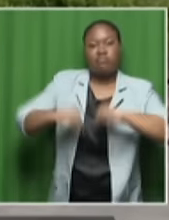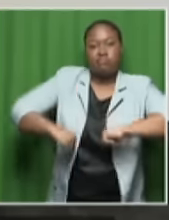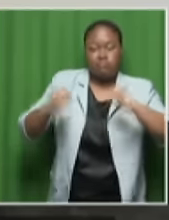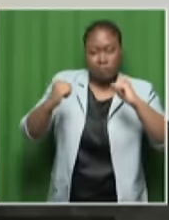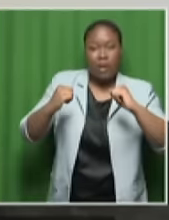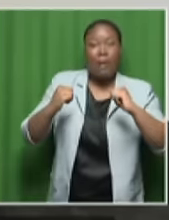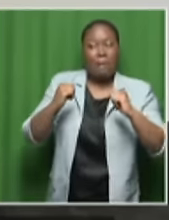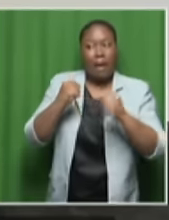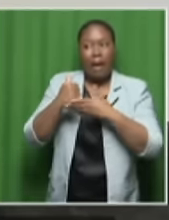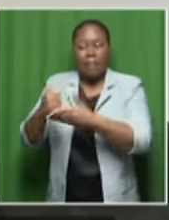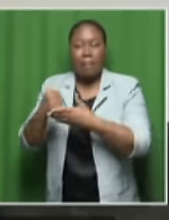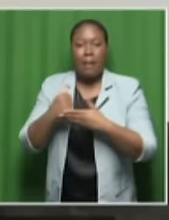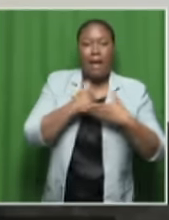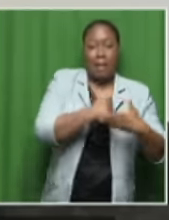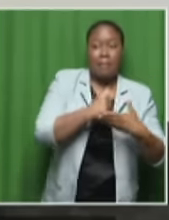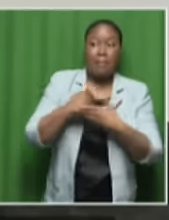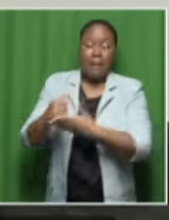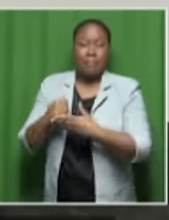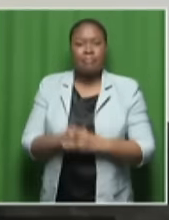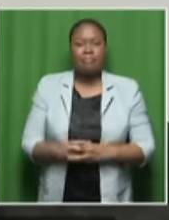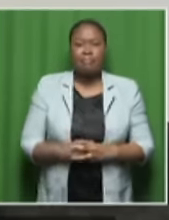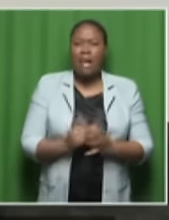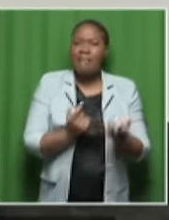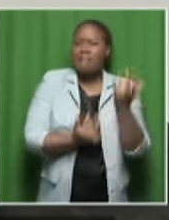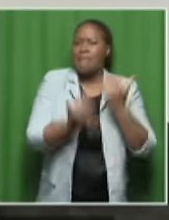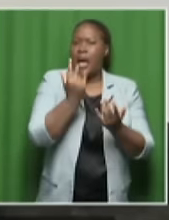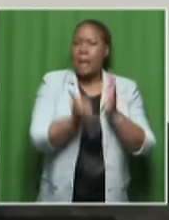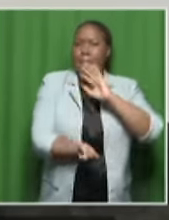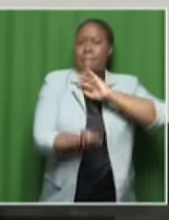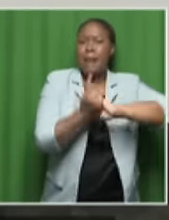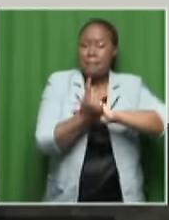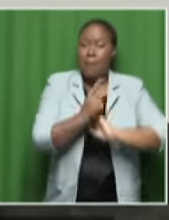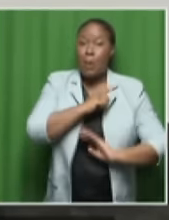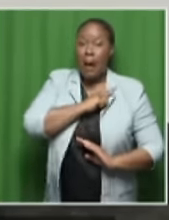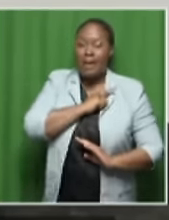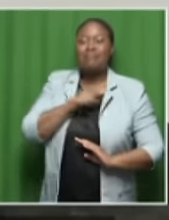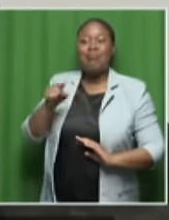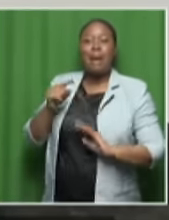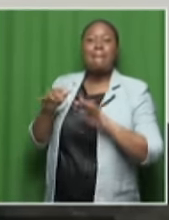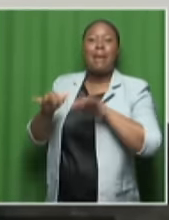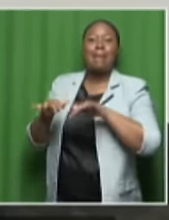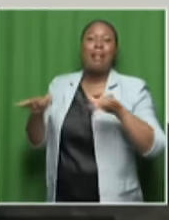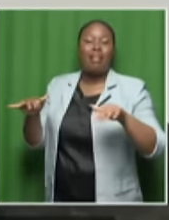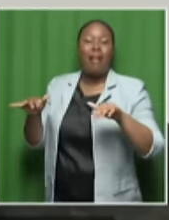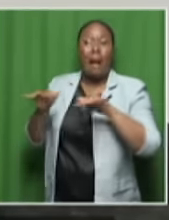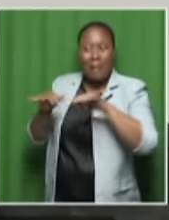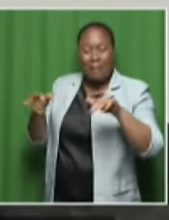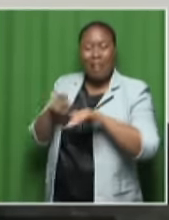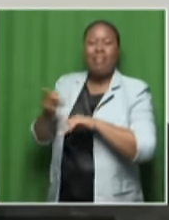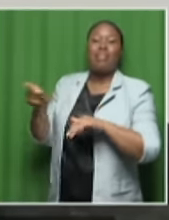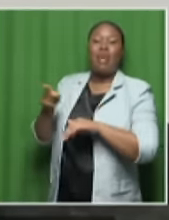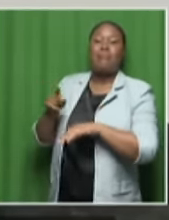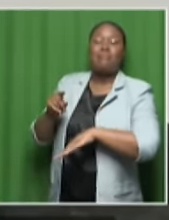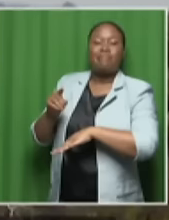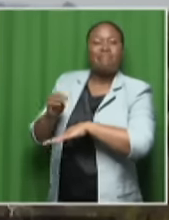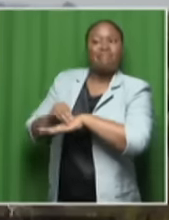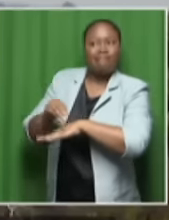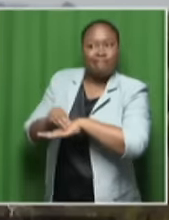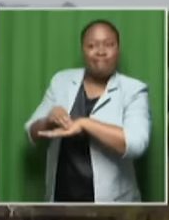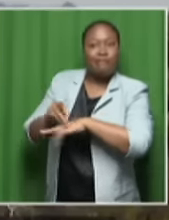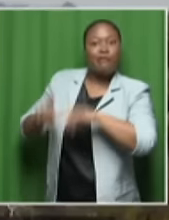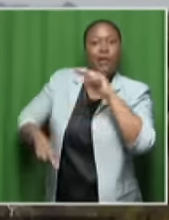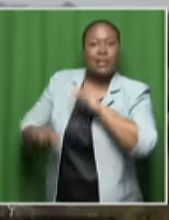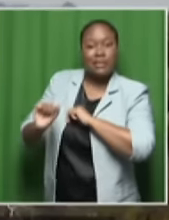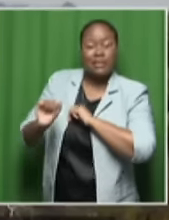fires are caused by human activity, and the public is urged once more to be extremely cautious when